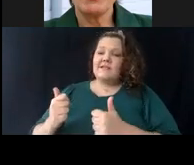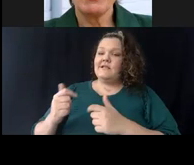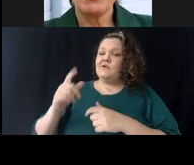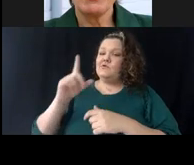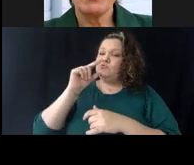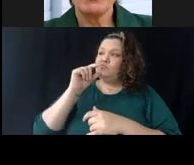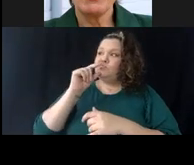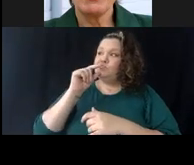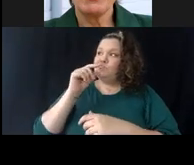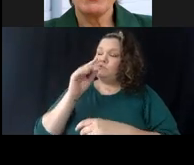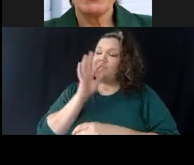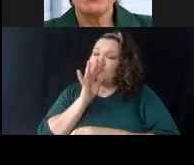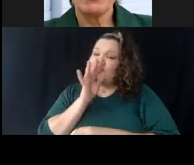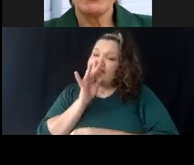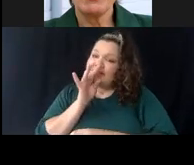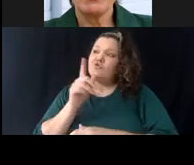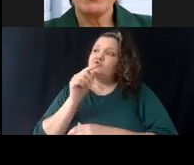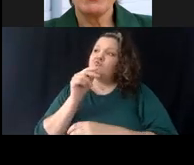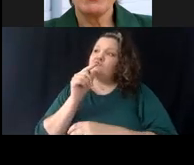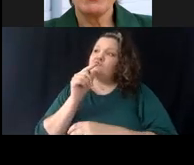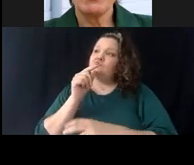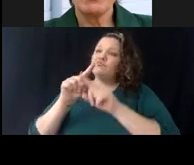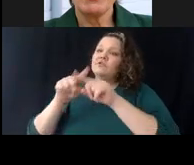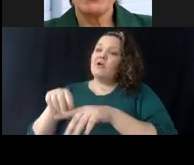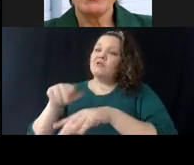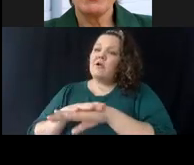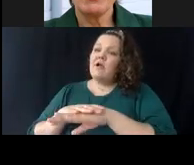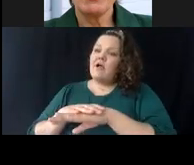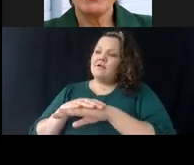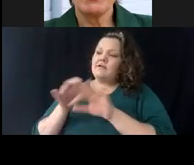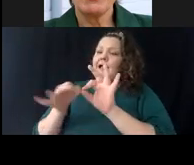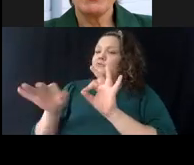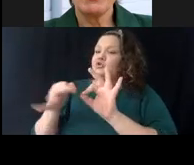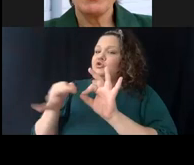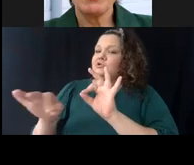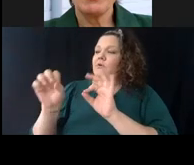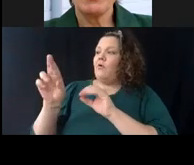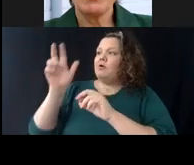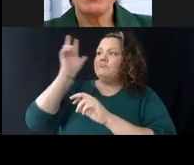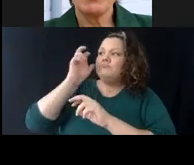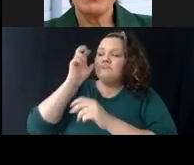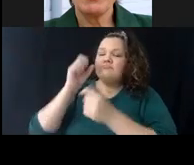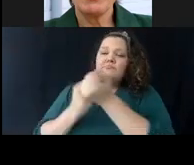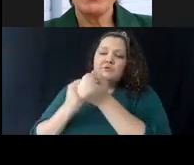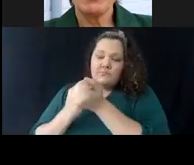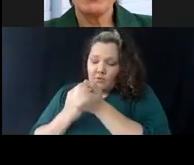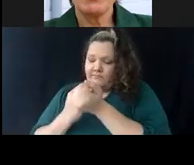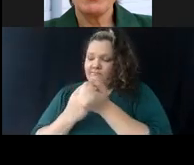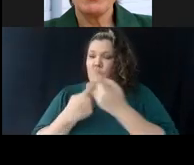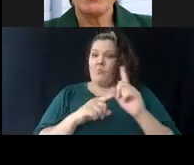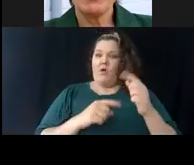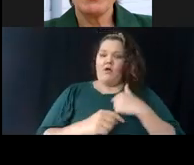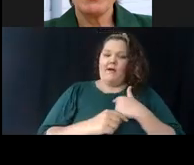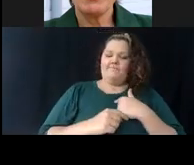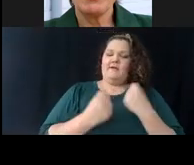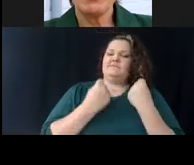But compared to a person who maybe is losing their hearing, or to someone who can maybe speak for themselves,